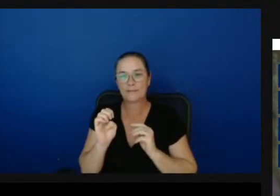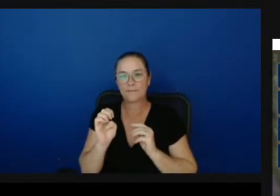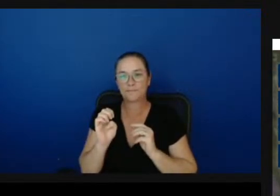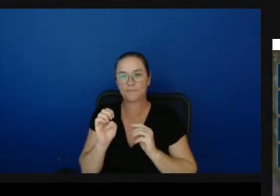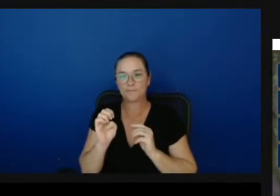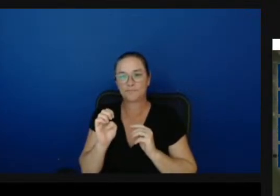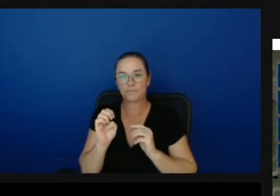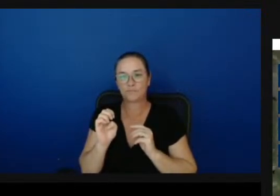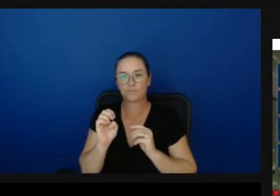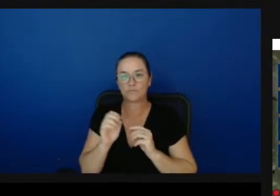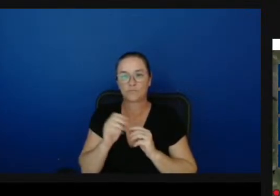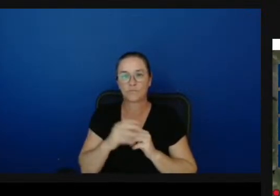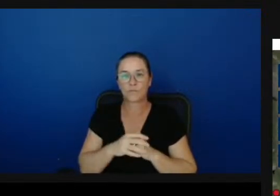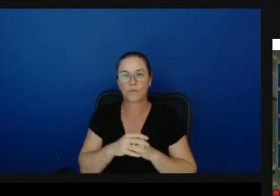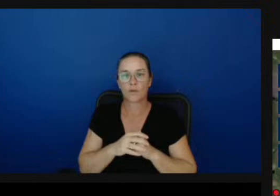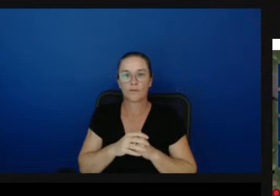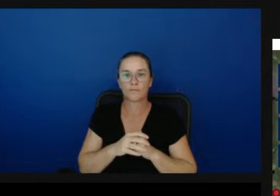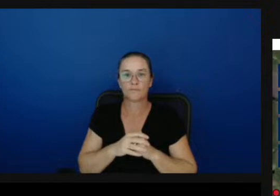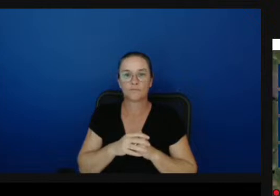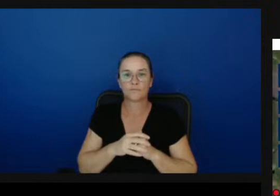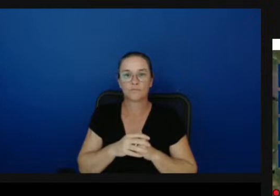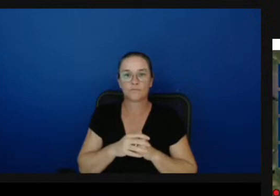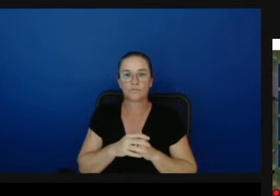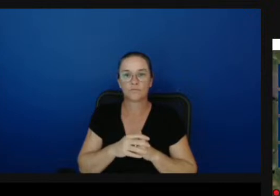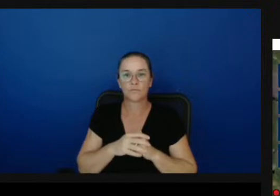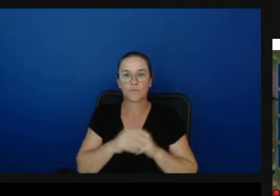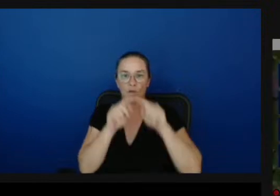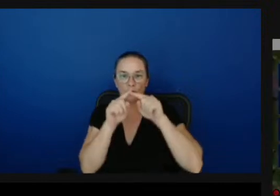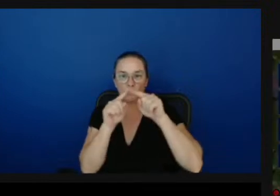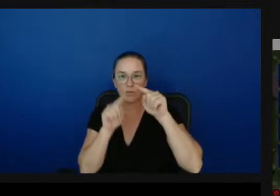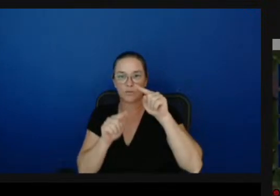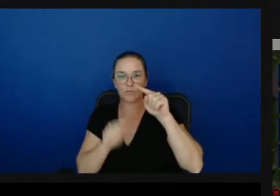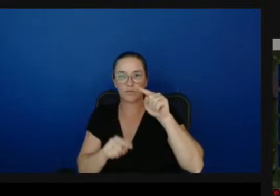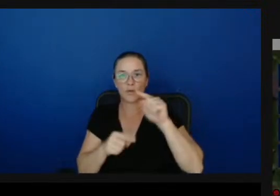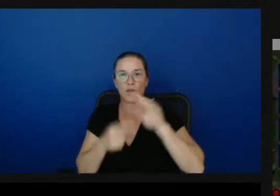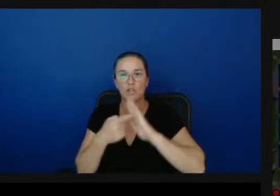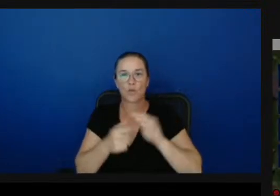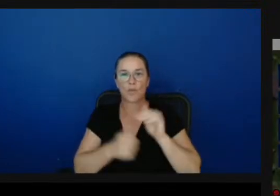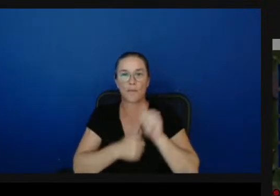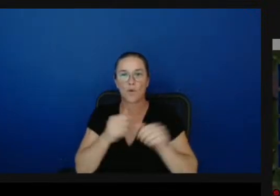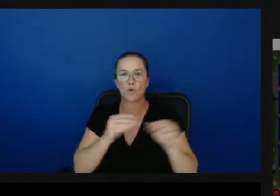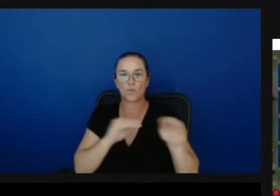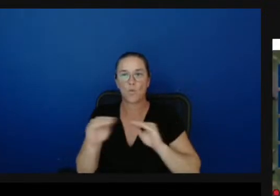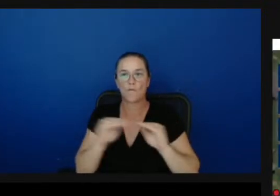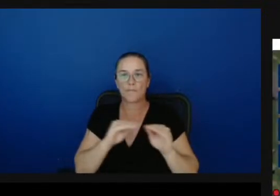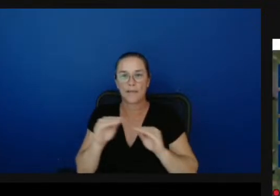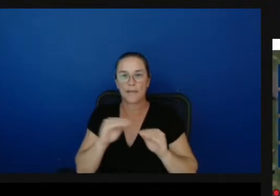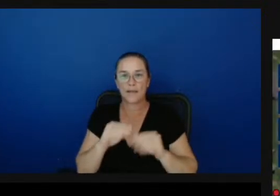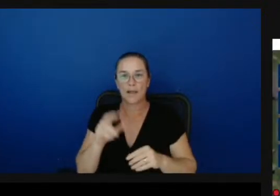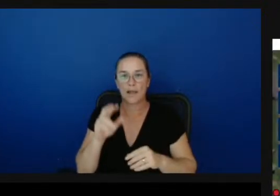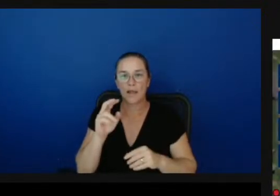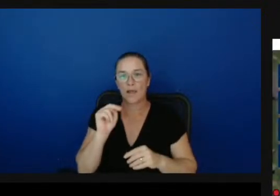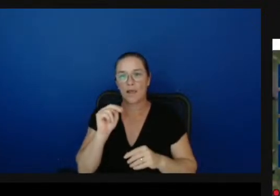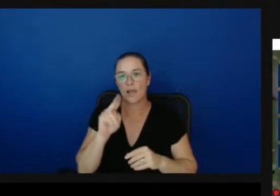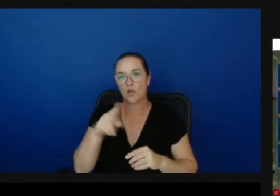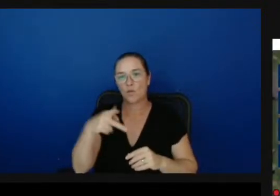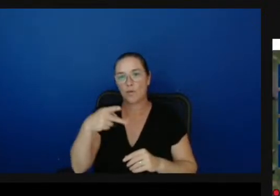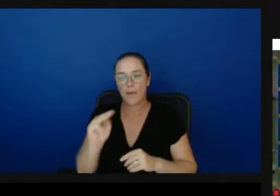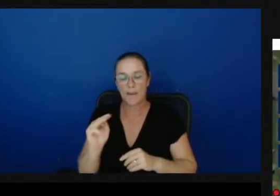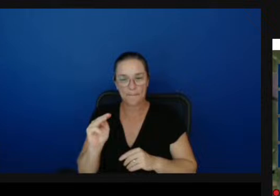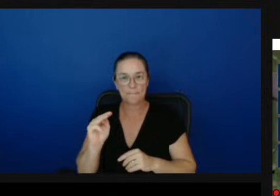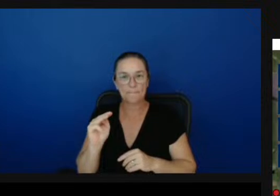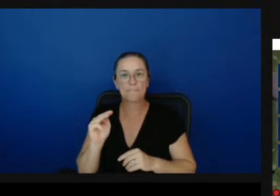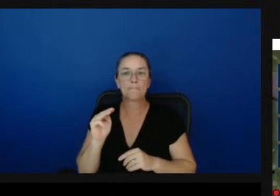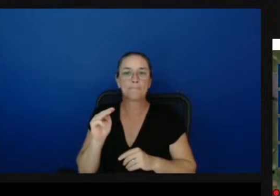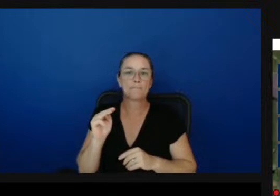now. Right, these are the 3 stations showing that most movement. Right, and when I mentioned Makai Makapui being south flank